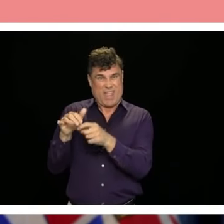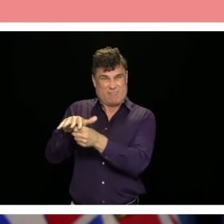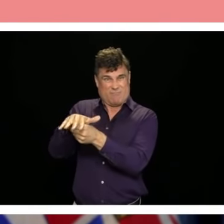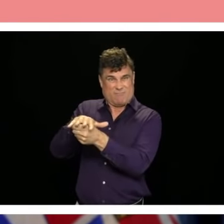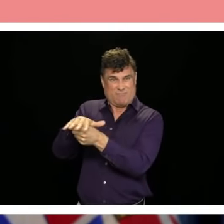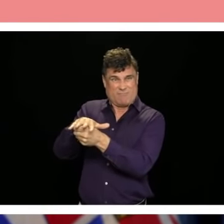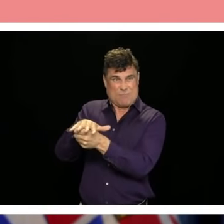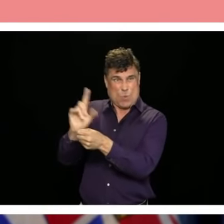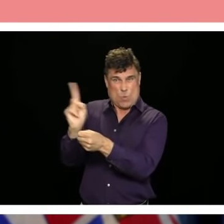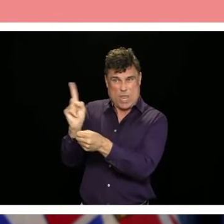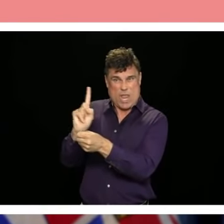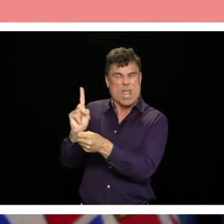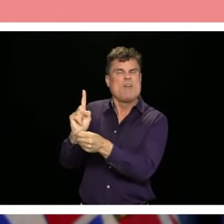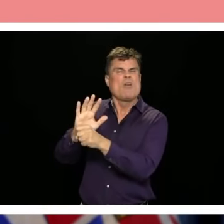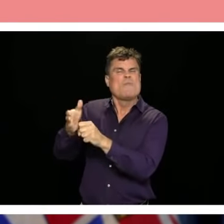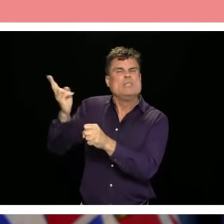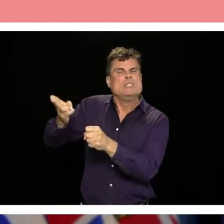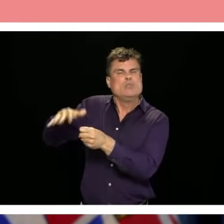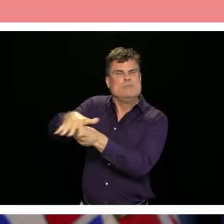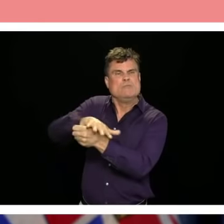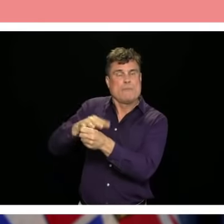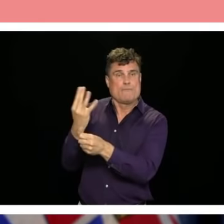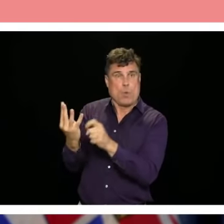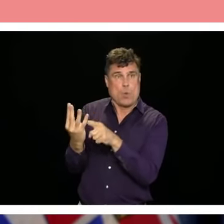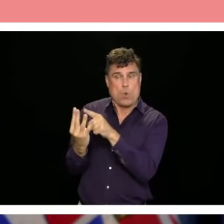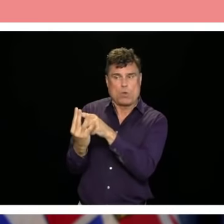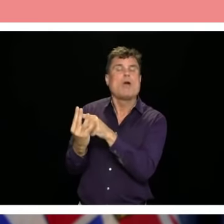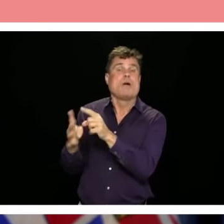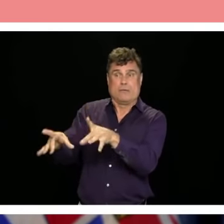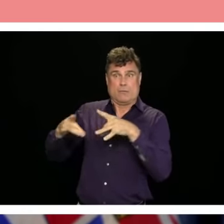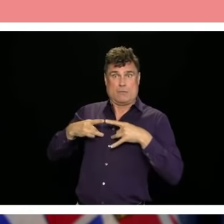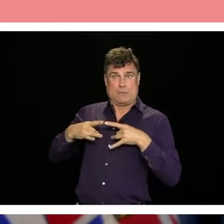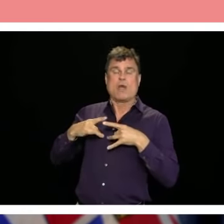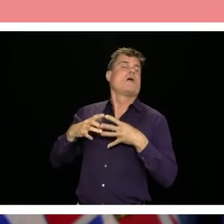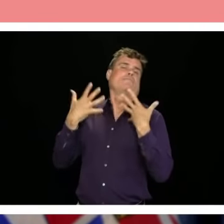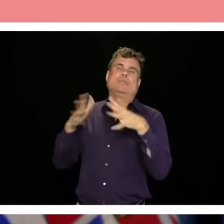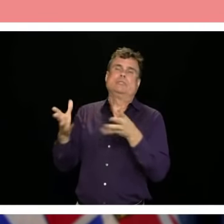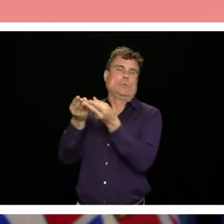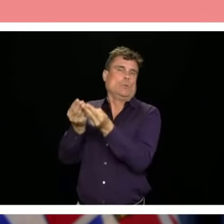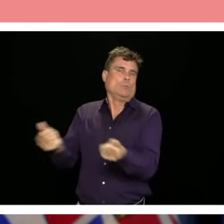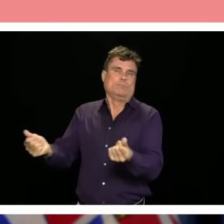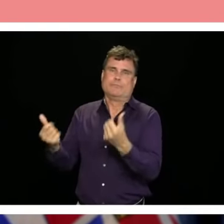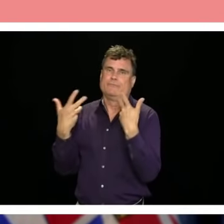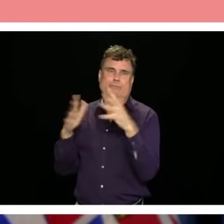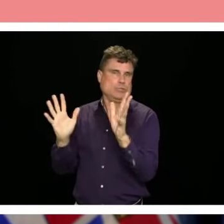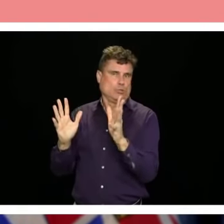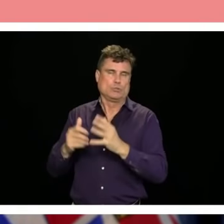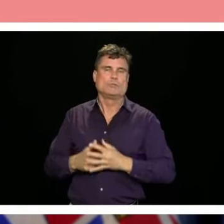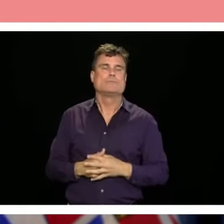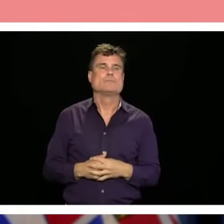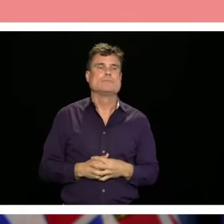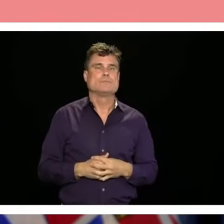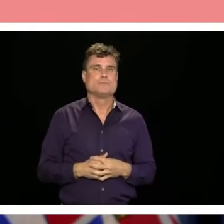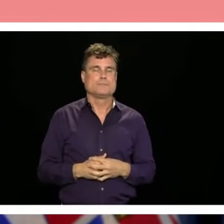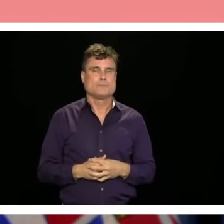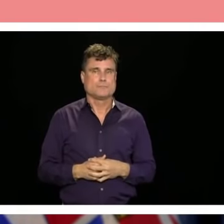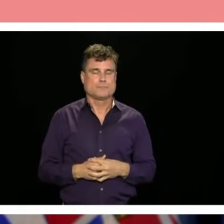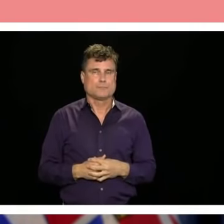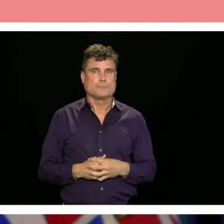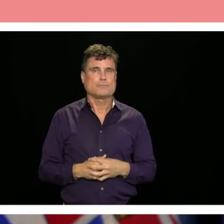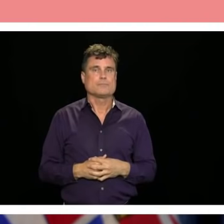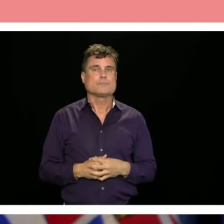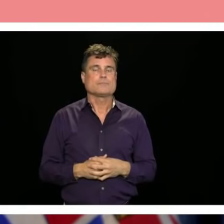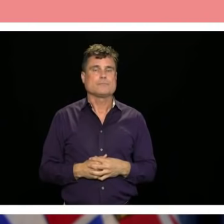are all recovered, so they are not active cases at the moment. So that includes now